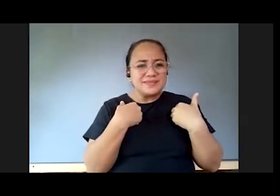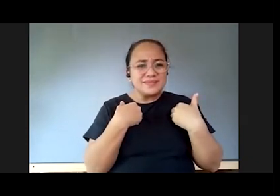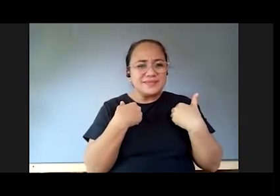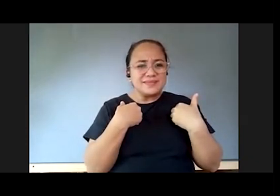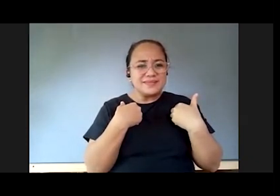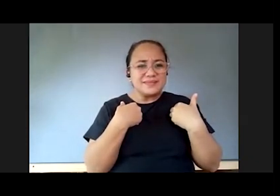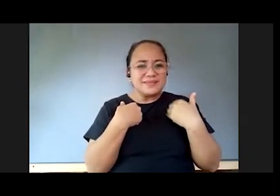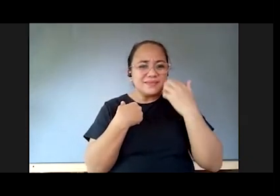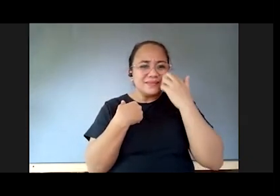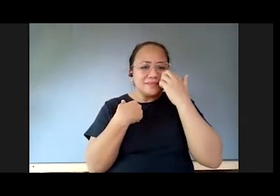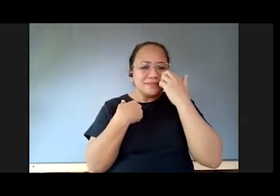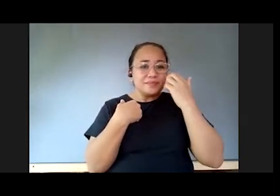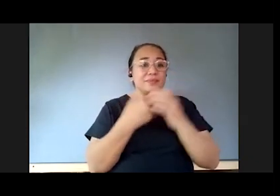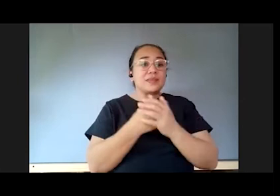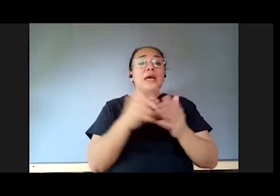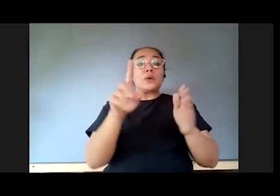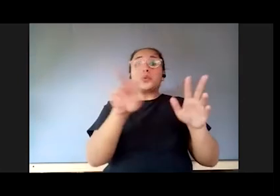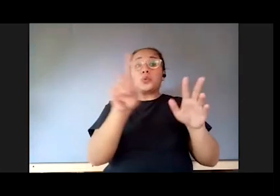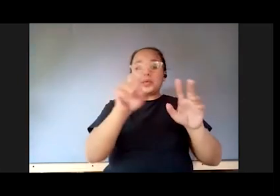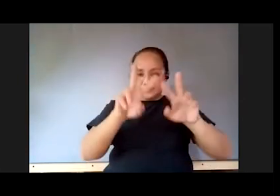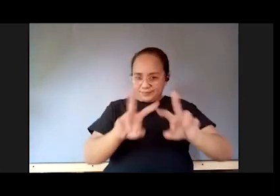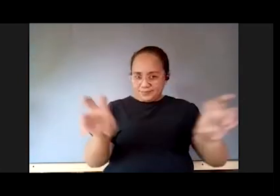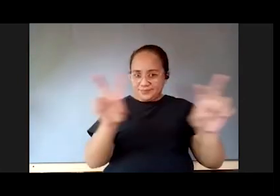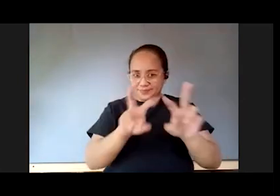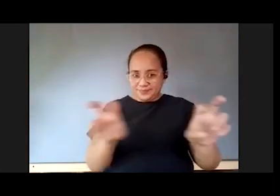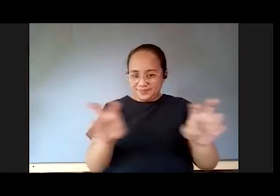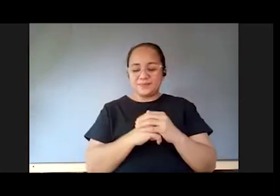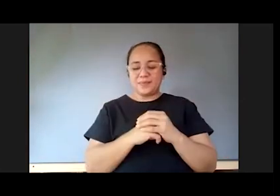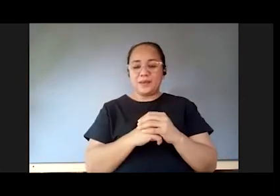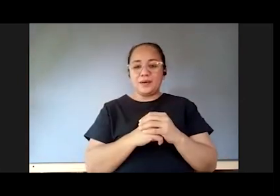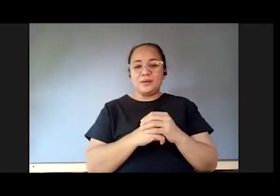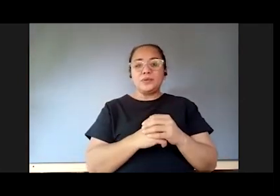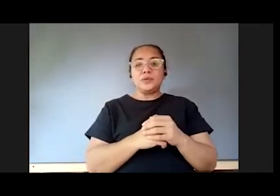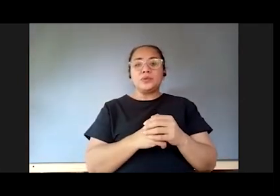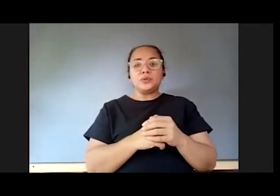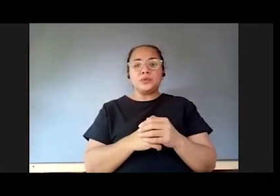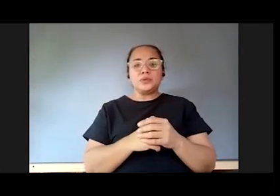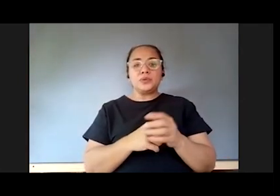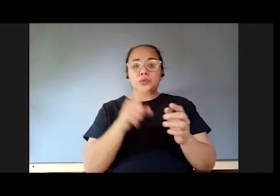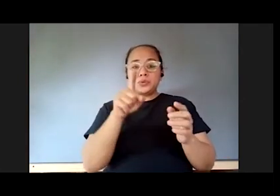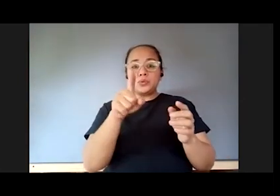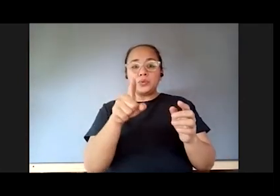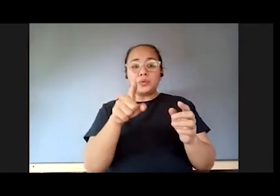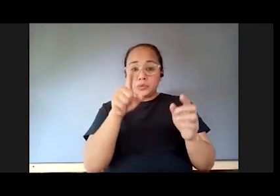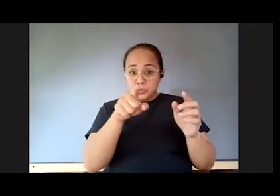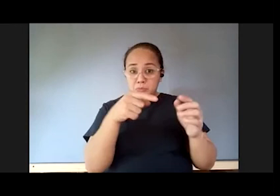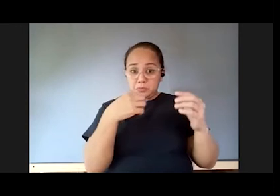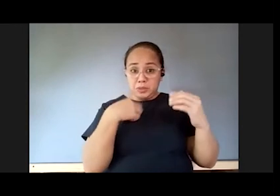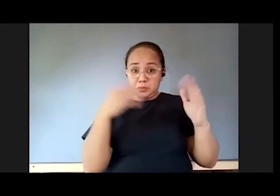no, the analysis is, do you have in that sentence or not?